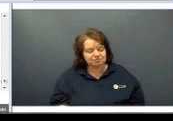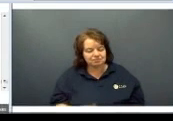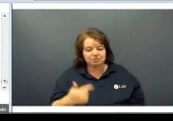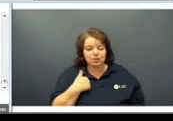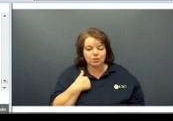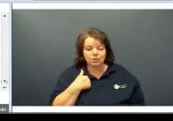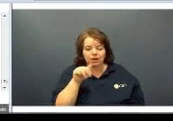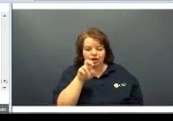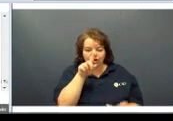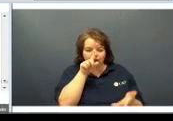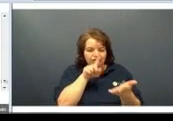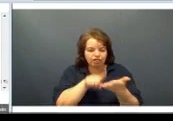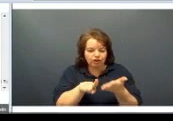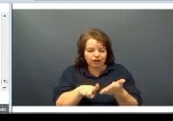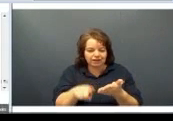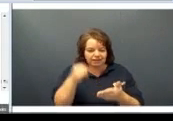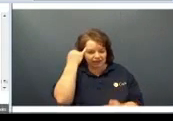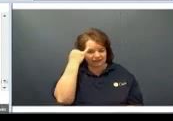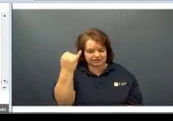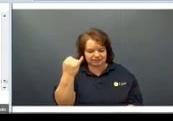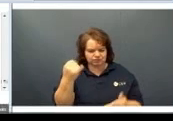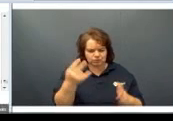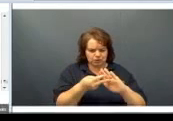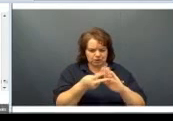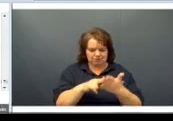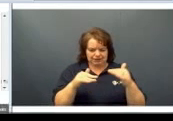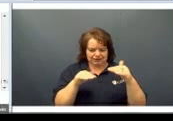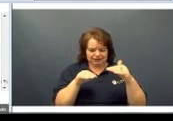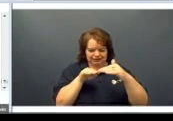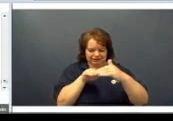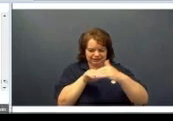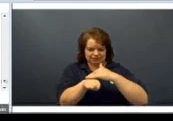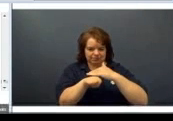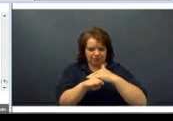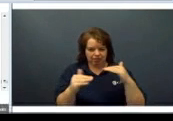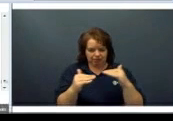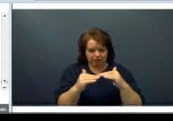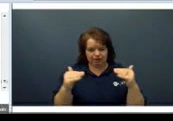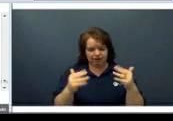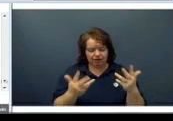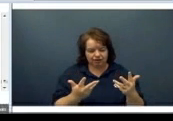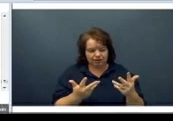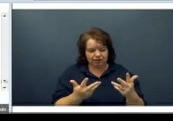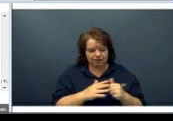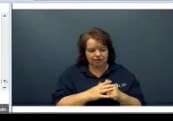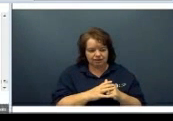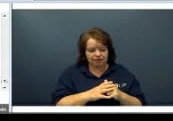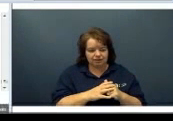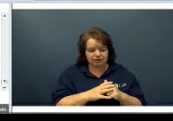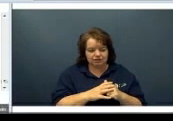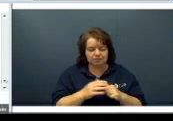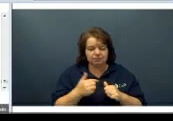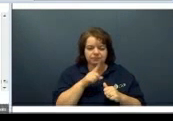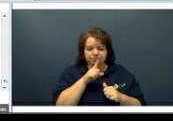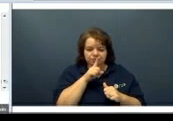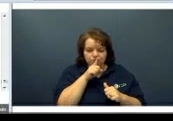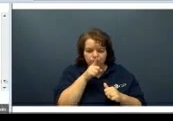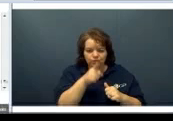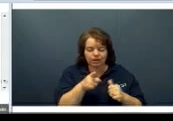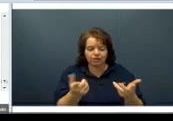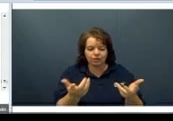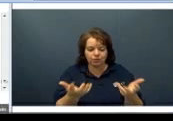Kevin. We're looking at the idea of what is accessibility.